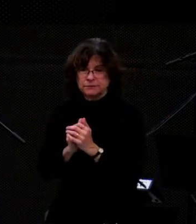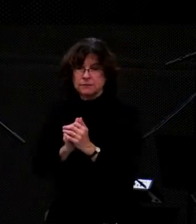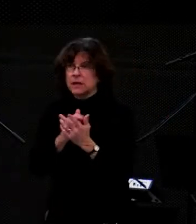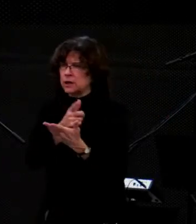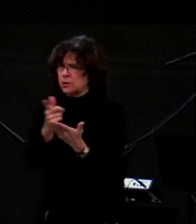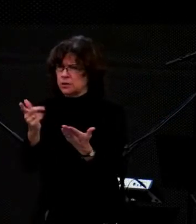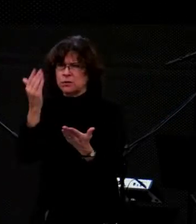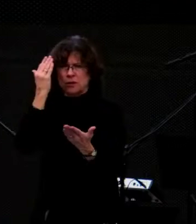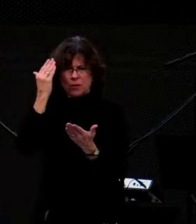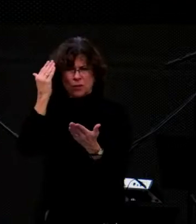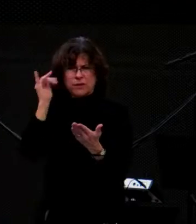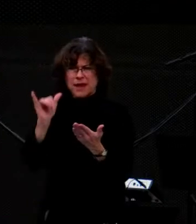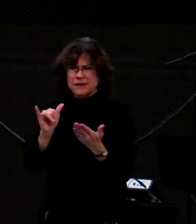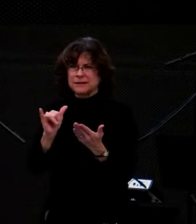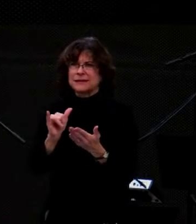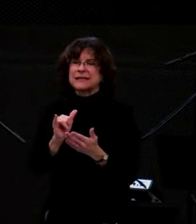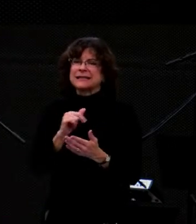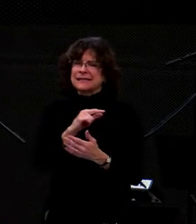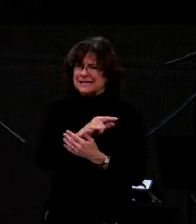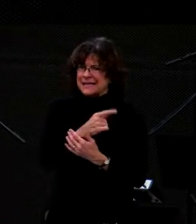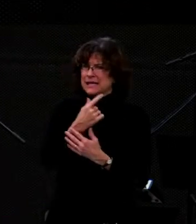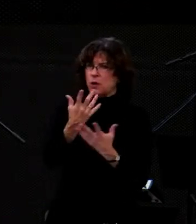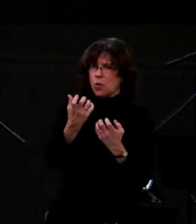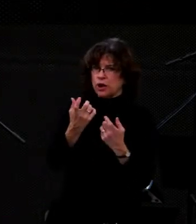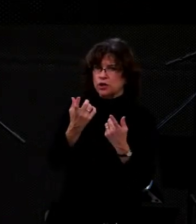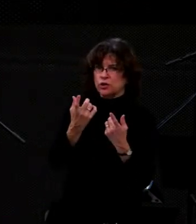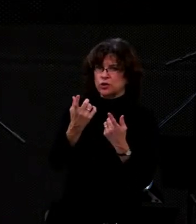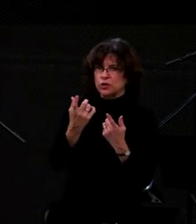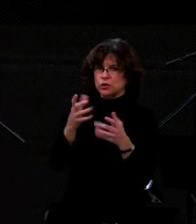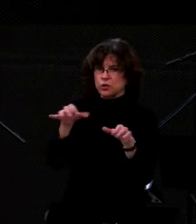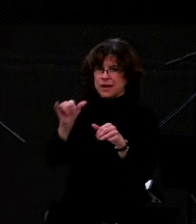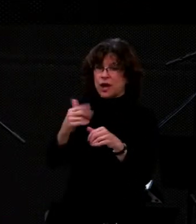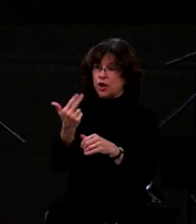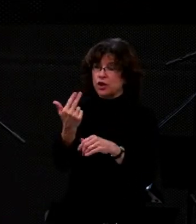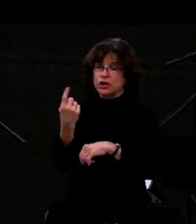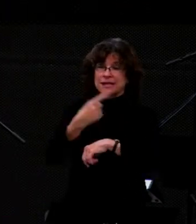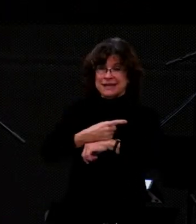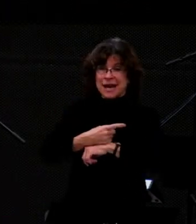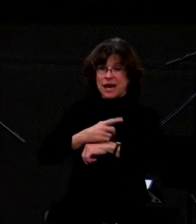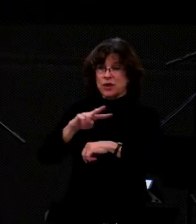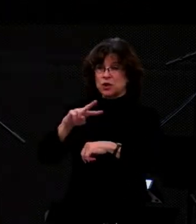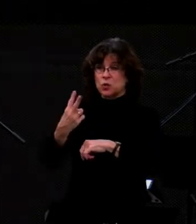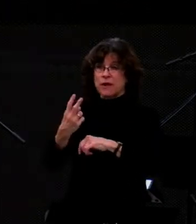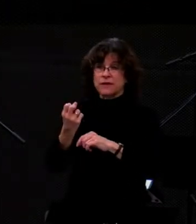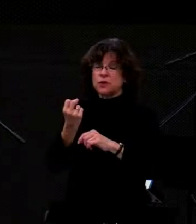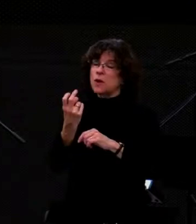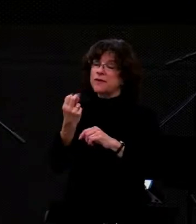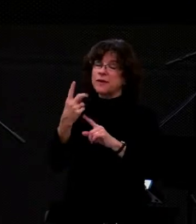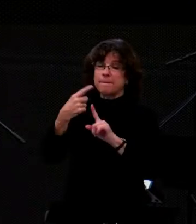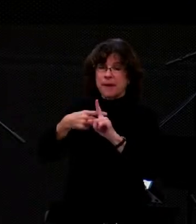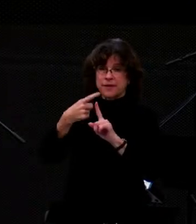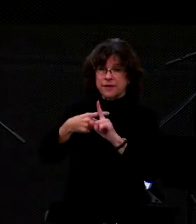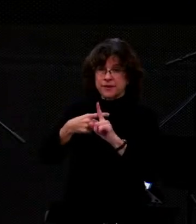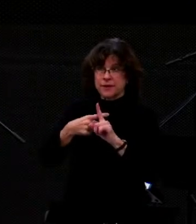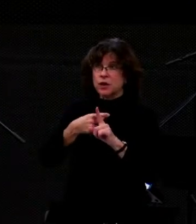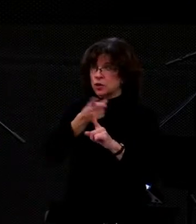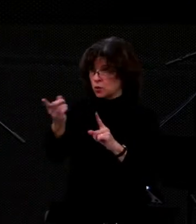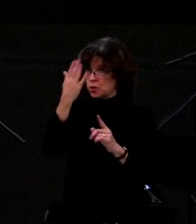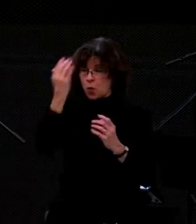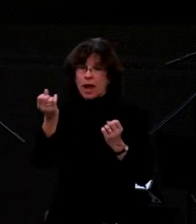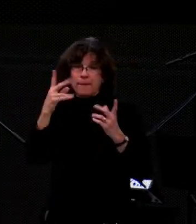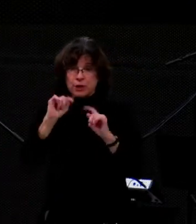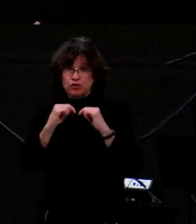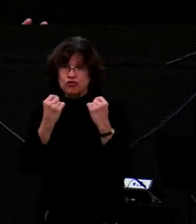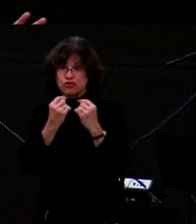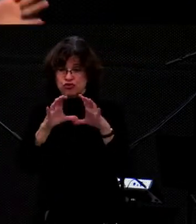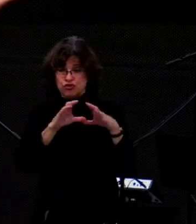anything, if you're familiar about numbers at all, there are how many tribes in Israel? 12. In the Bible, 12 is a number of completeness, so he's